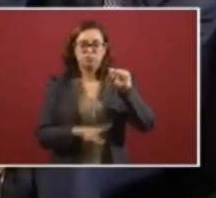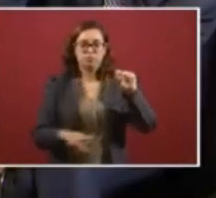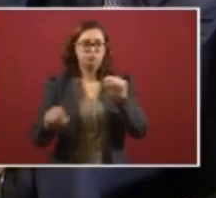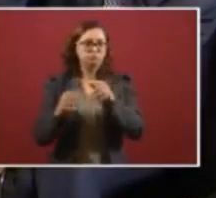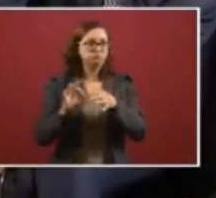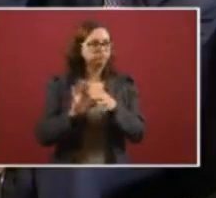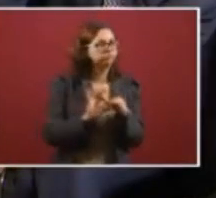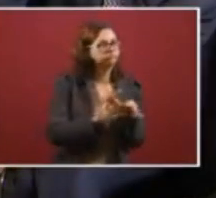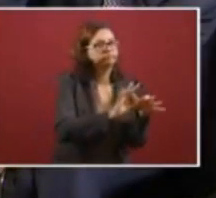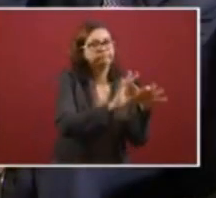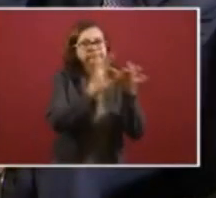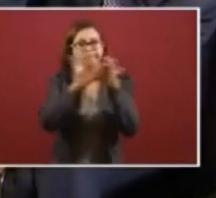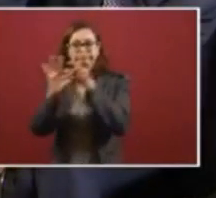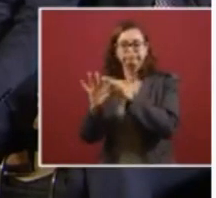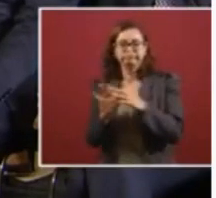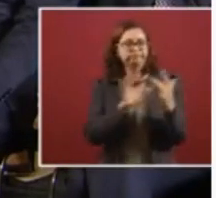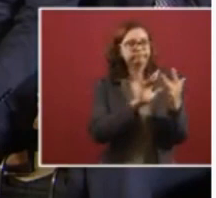infrastructure